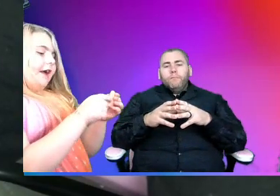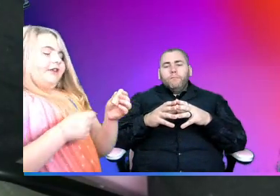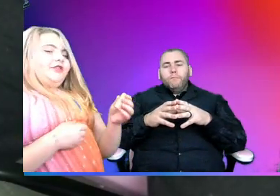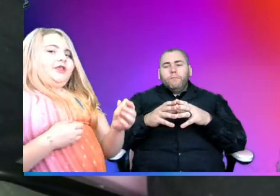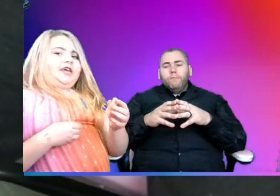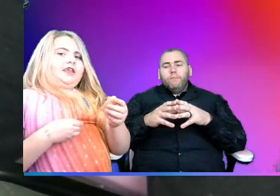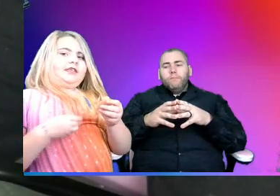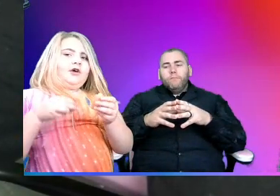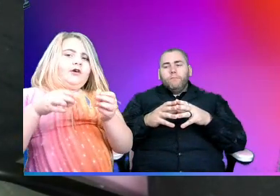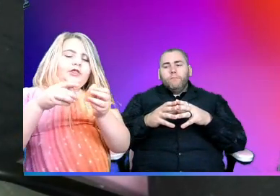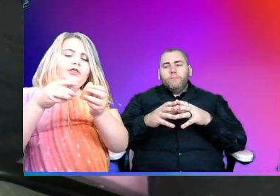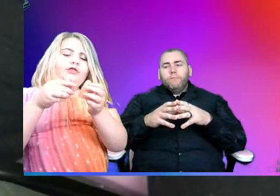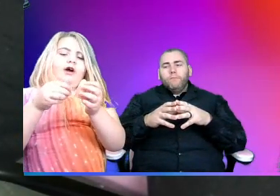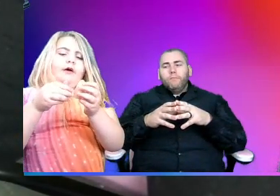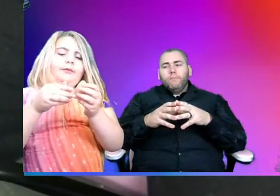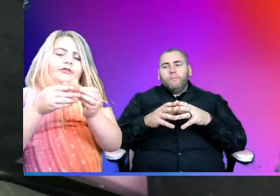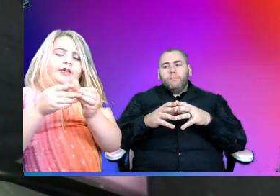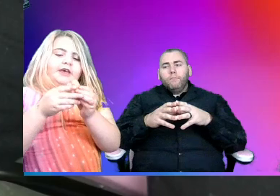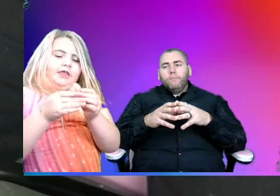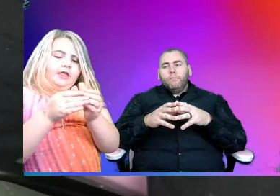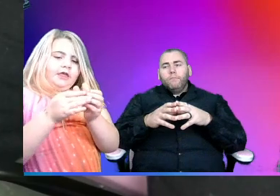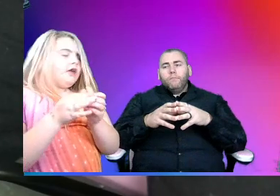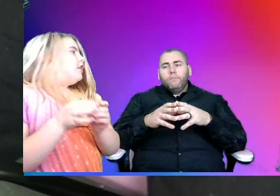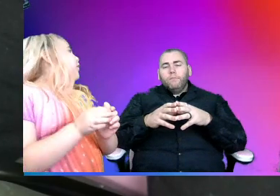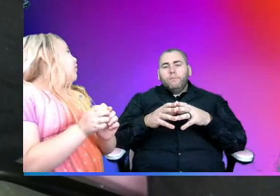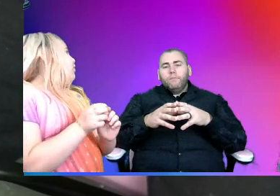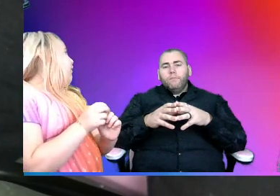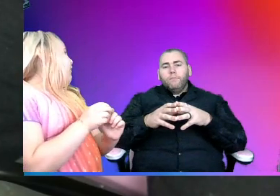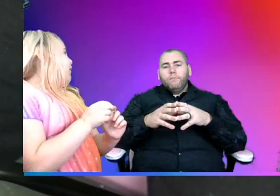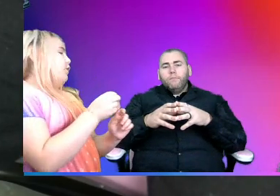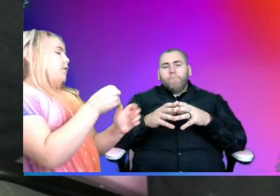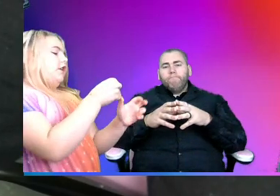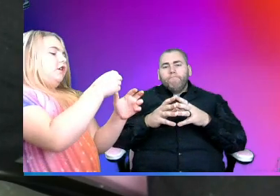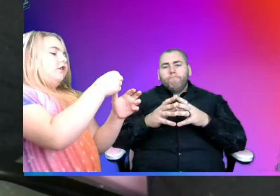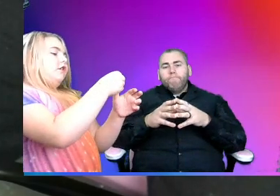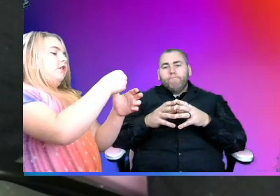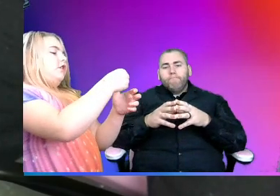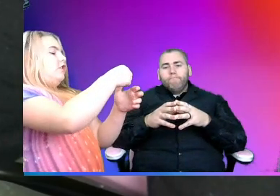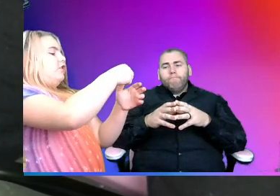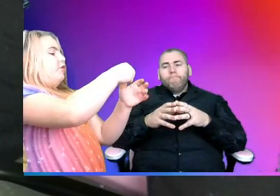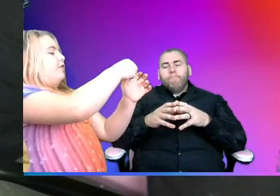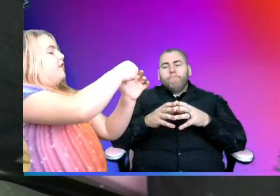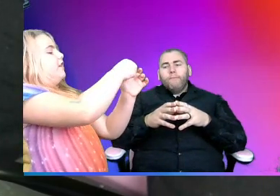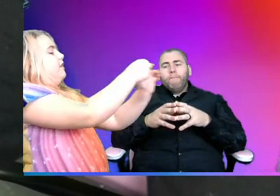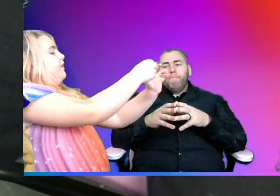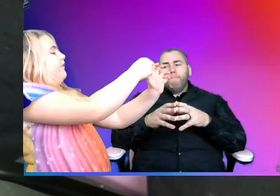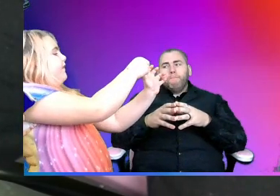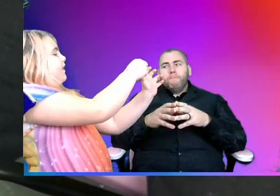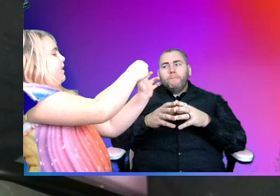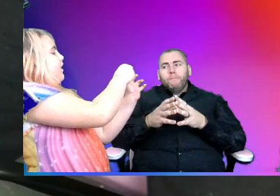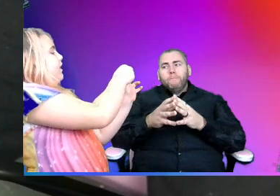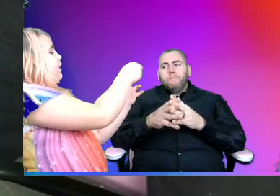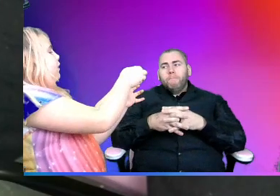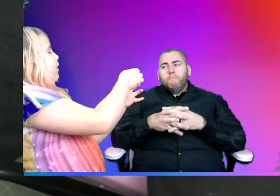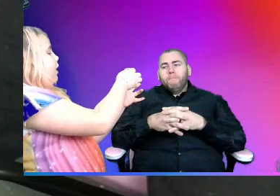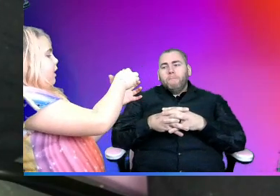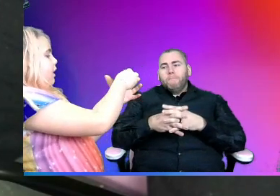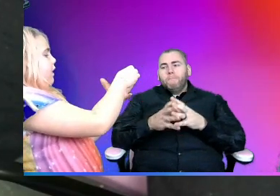And I have these thumb things. So you take, so you put it on your